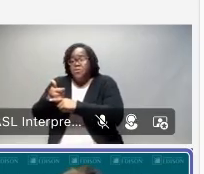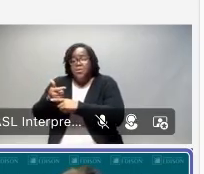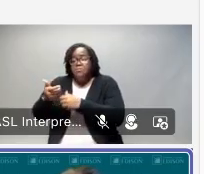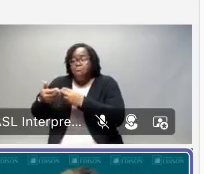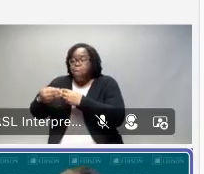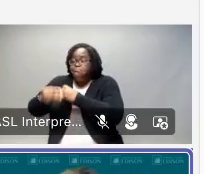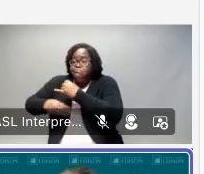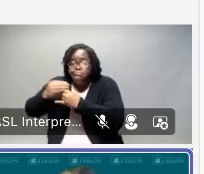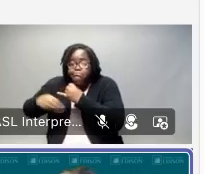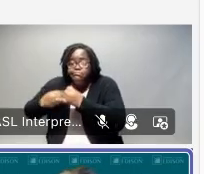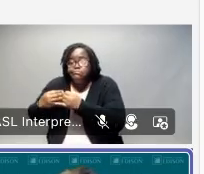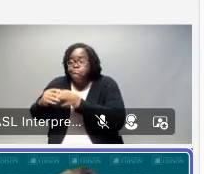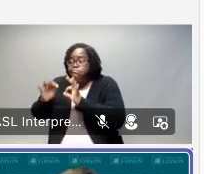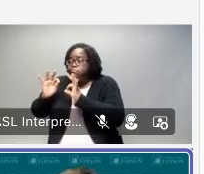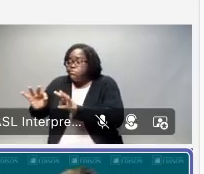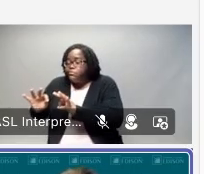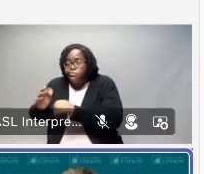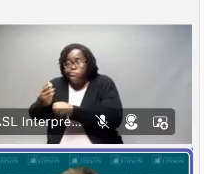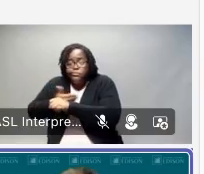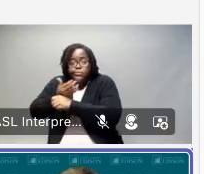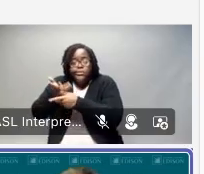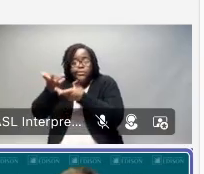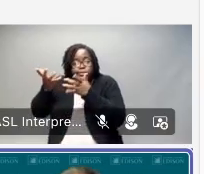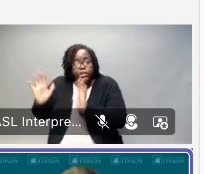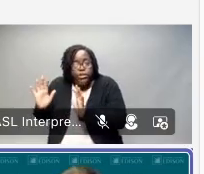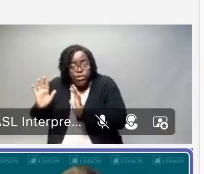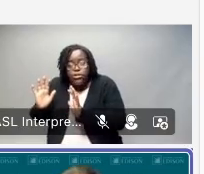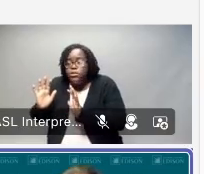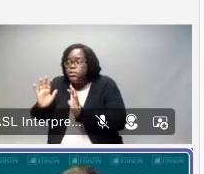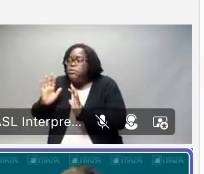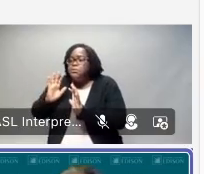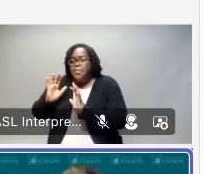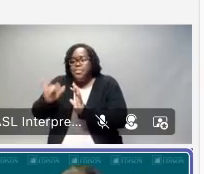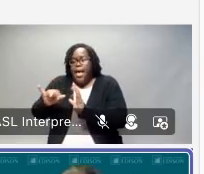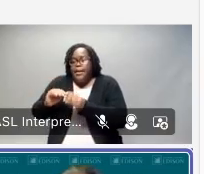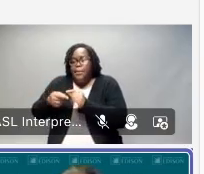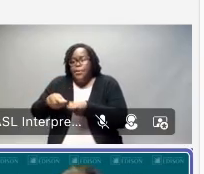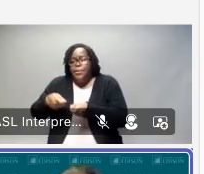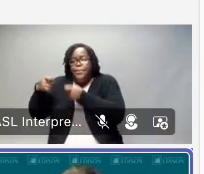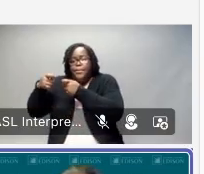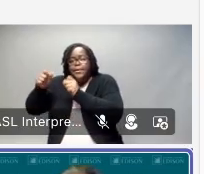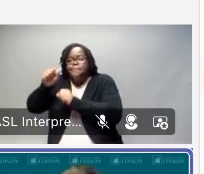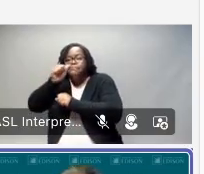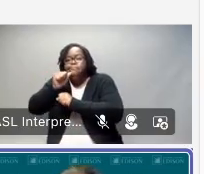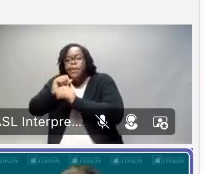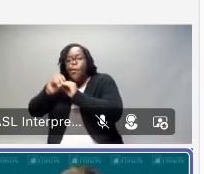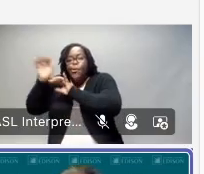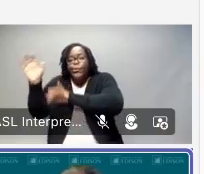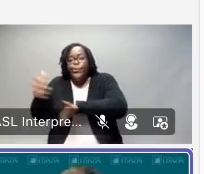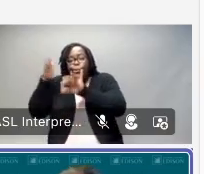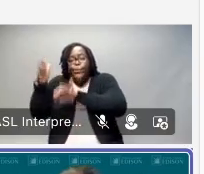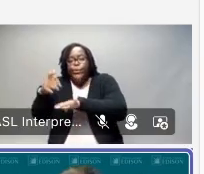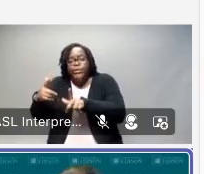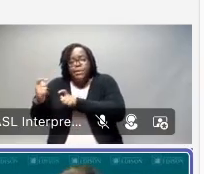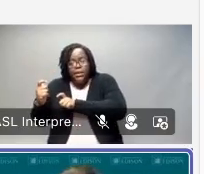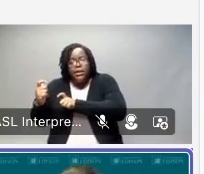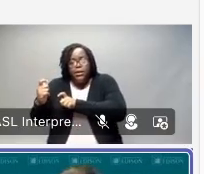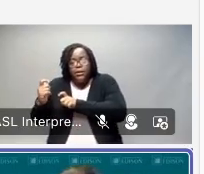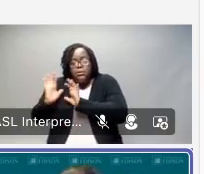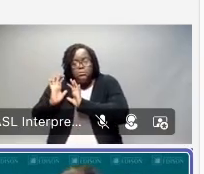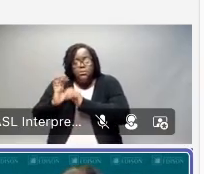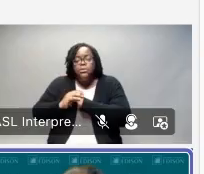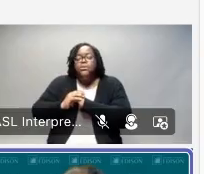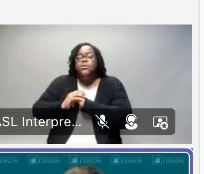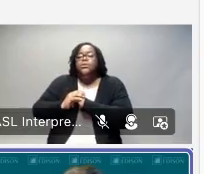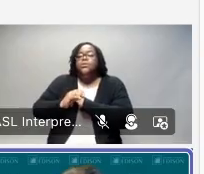covered with covered conductor, so that raises the wind speeds at which we